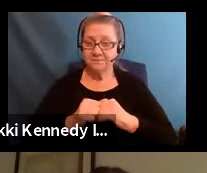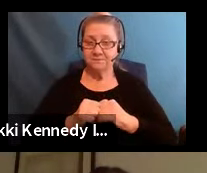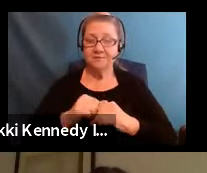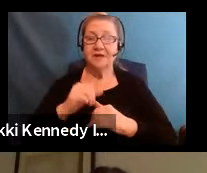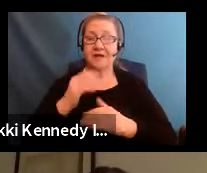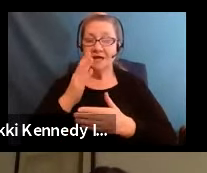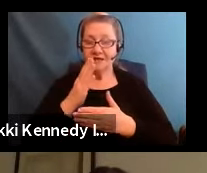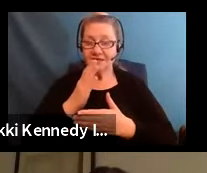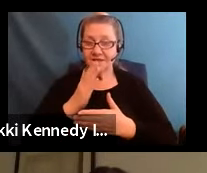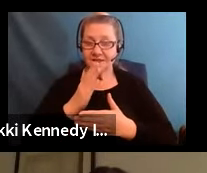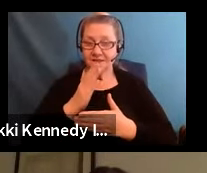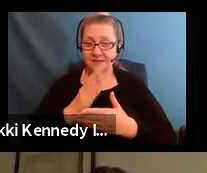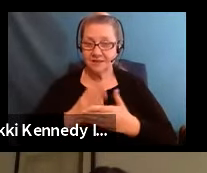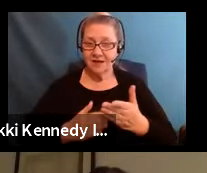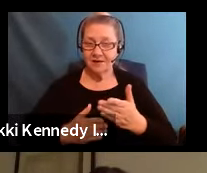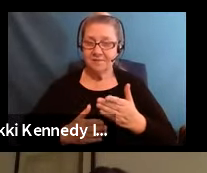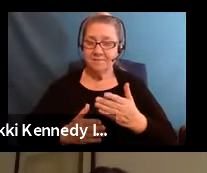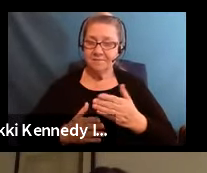thoughtfully